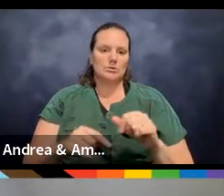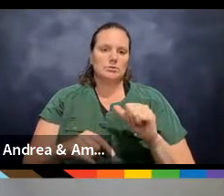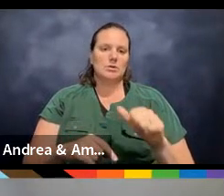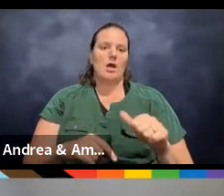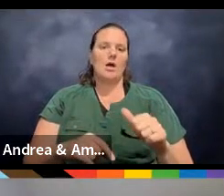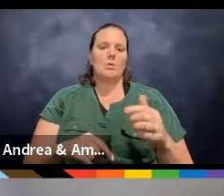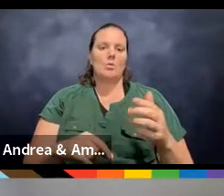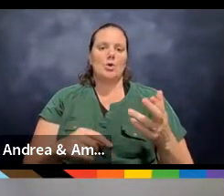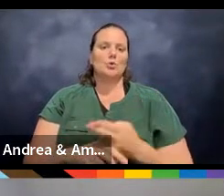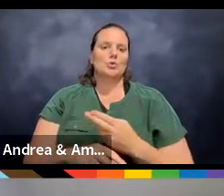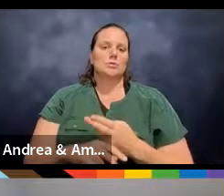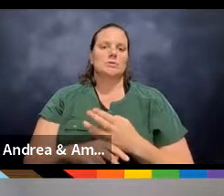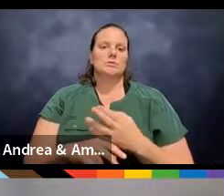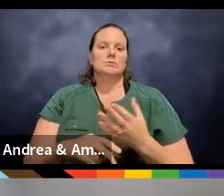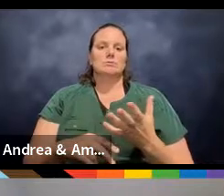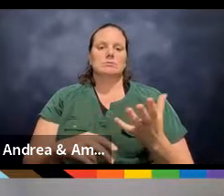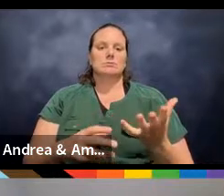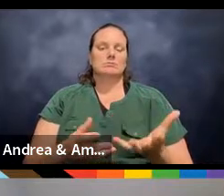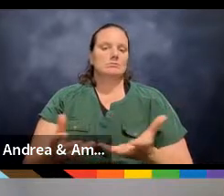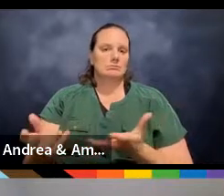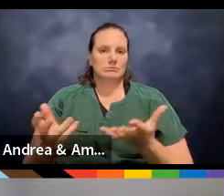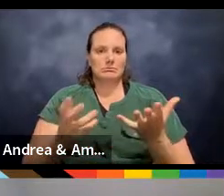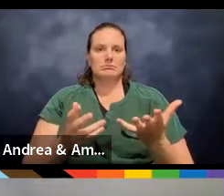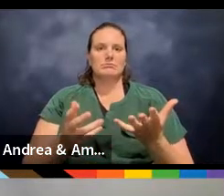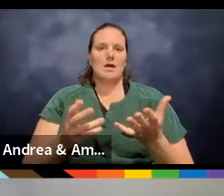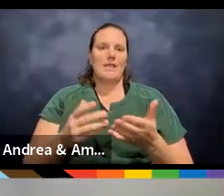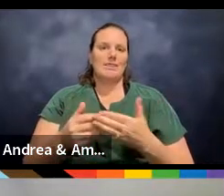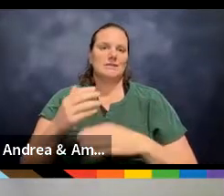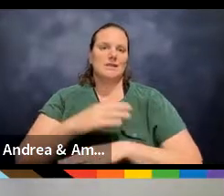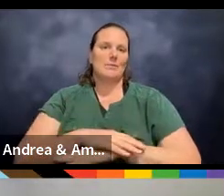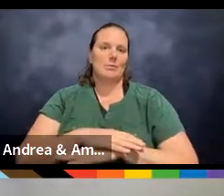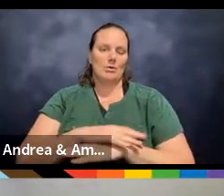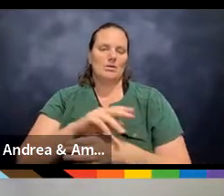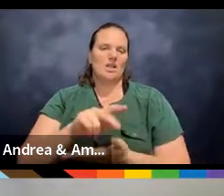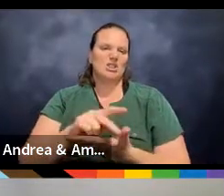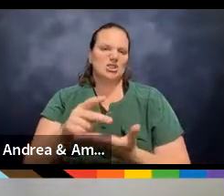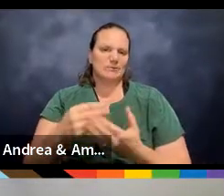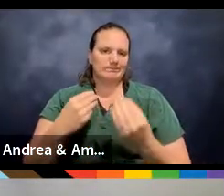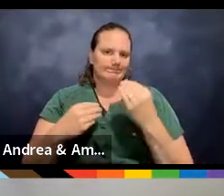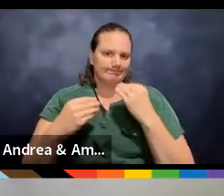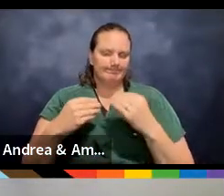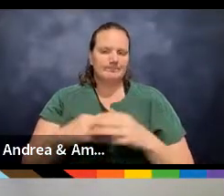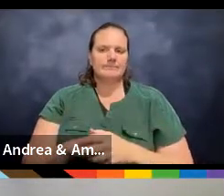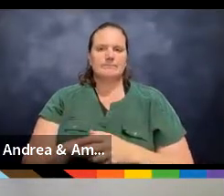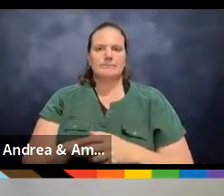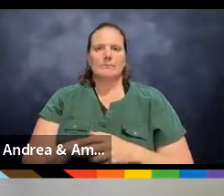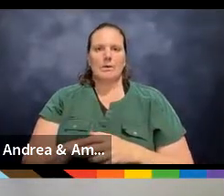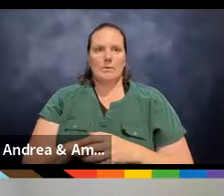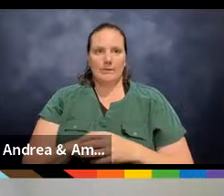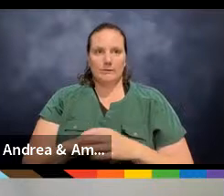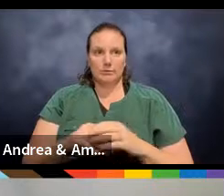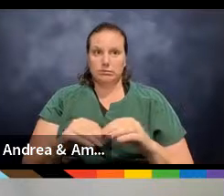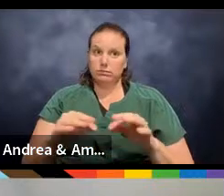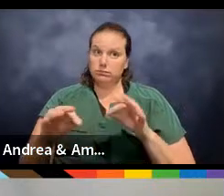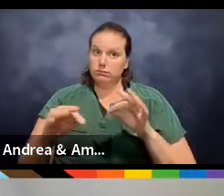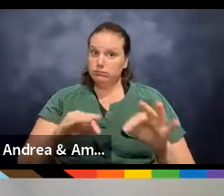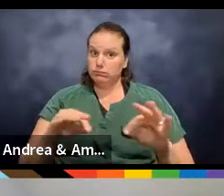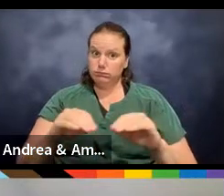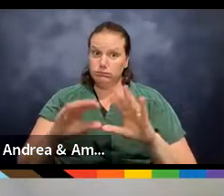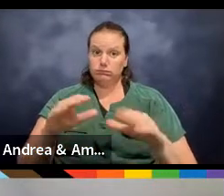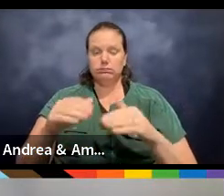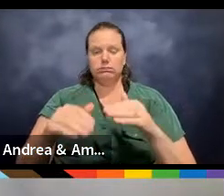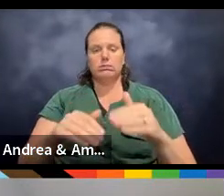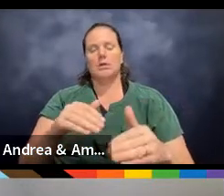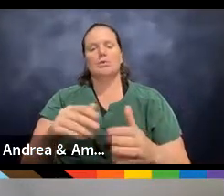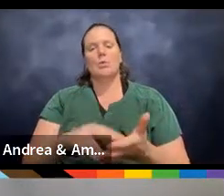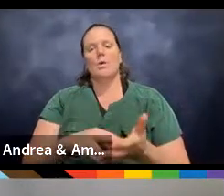anyone uses around a kitchen table, and so we're going to have to really spell this process and what it